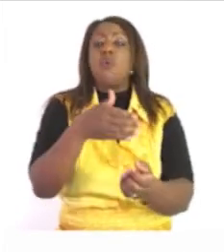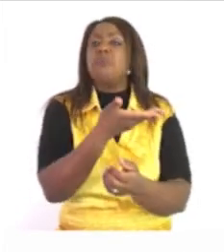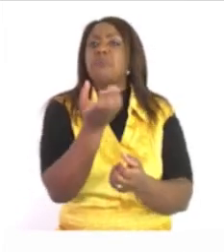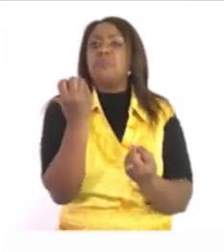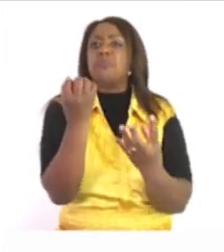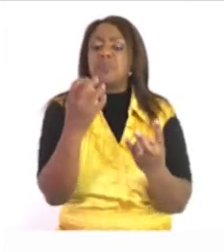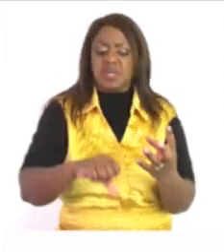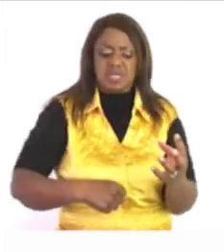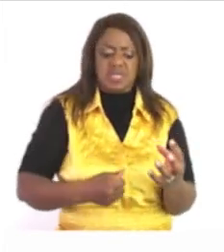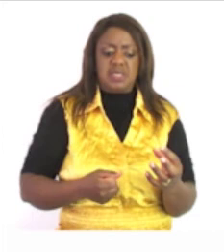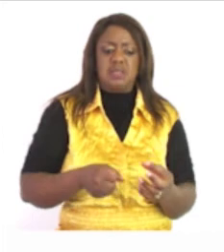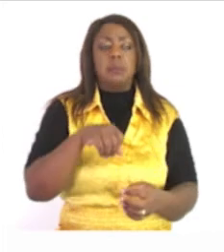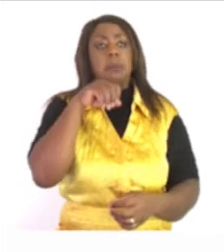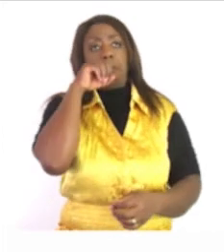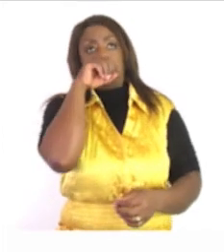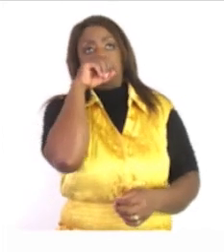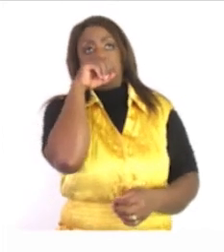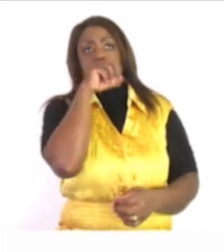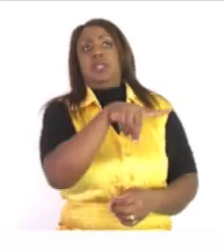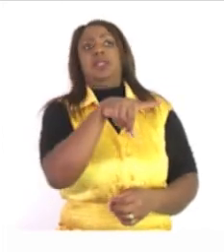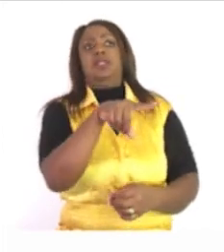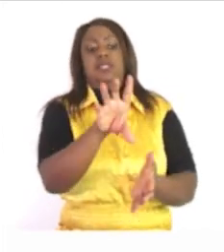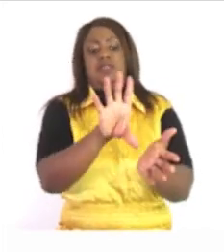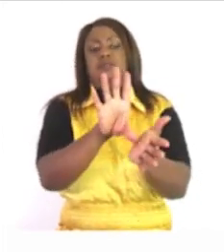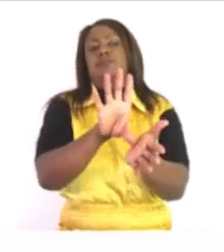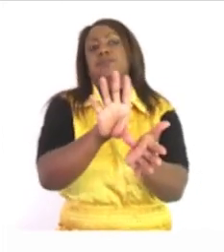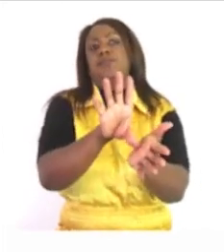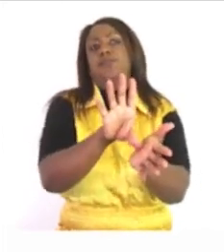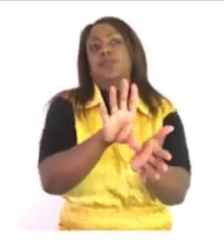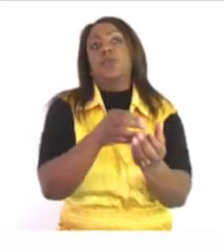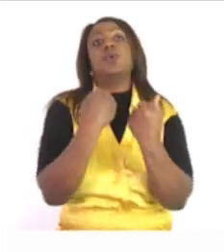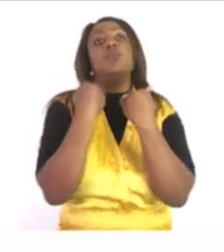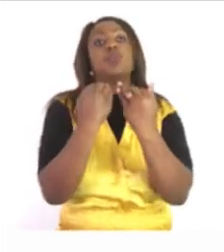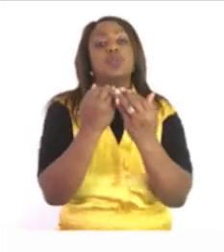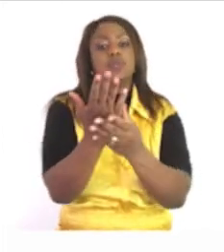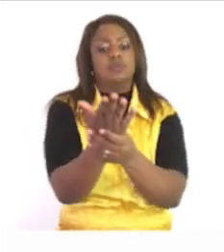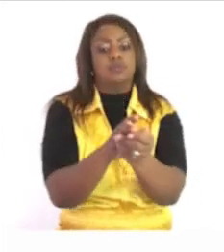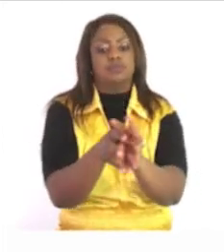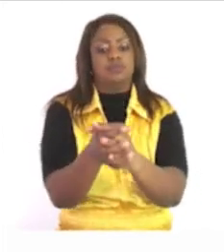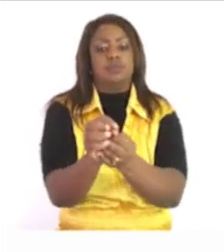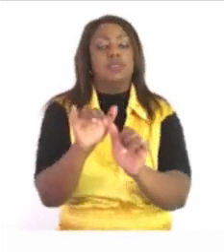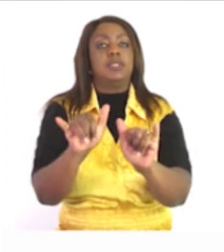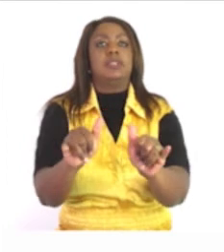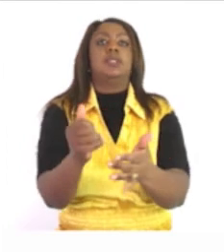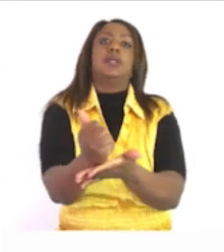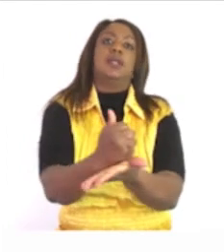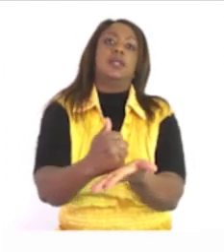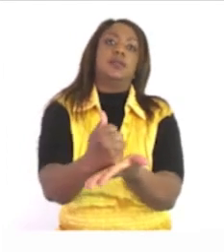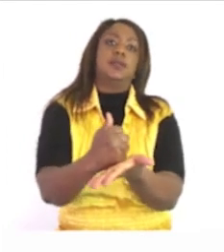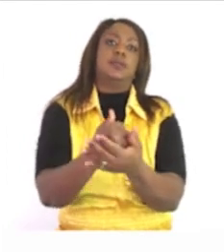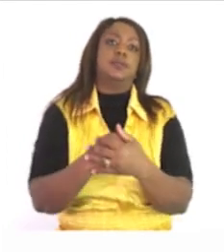these diseases. It's a clear indication of how important this is. Wash your hands, wash your